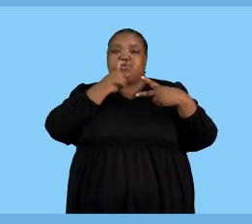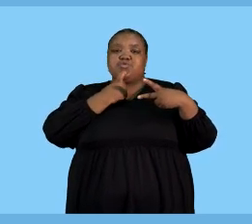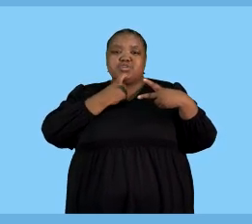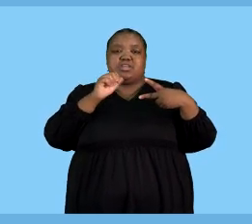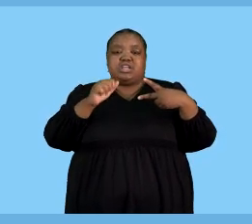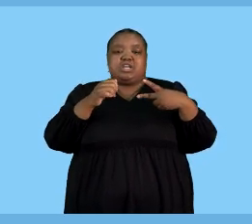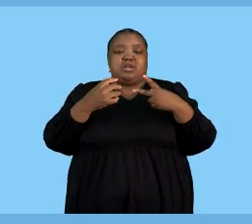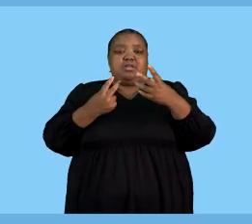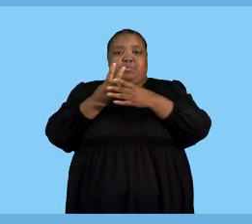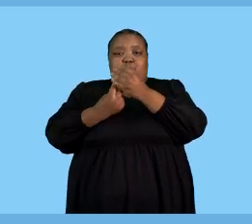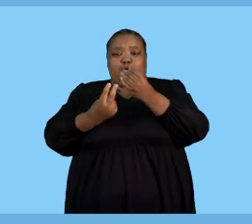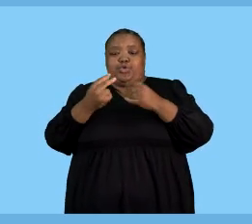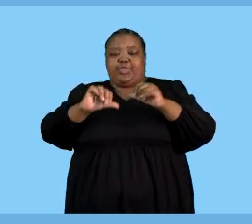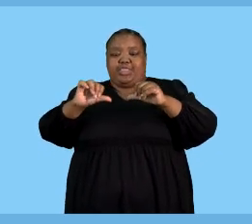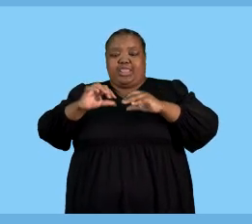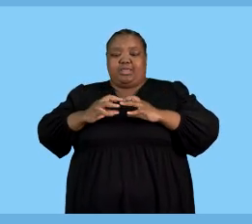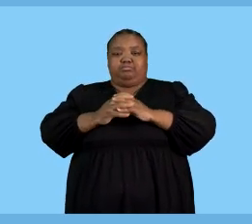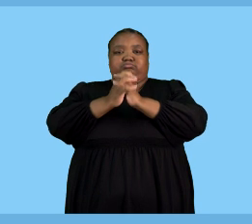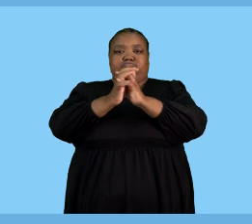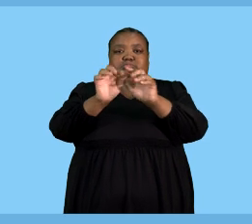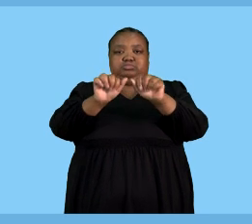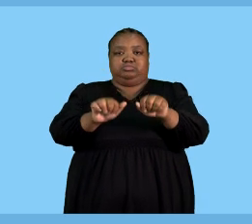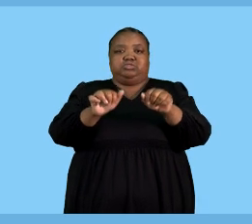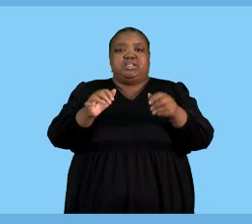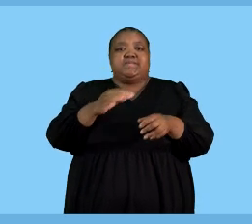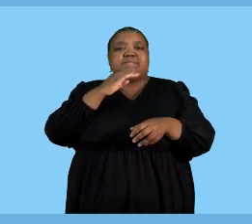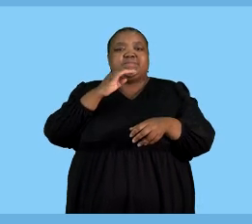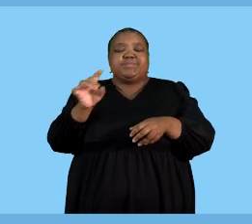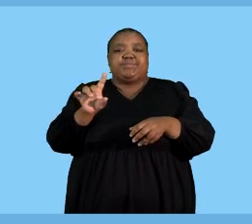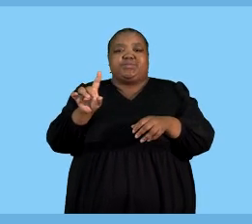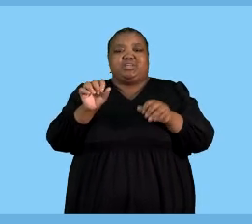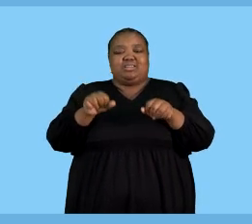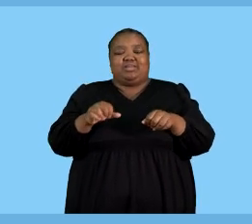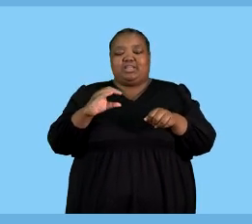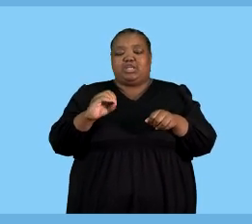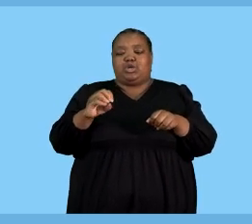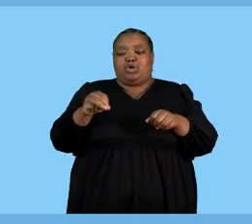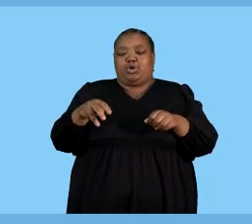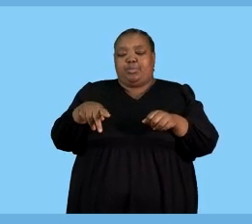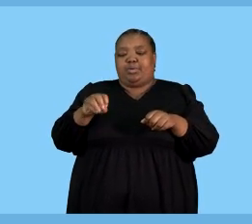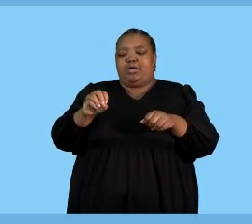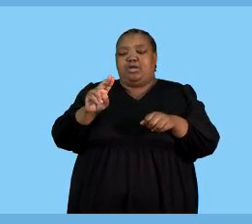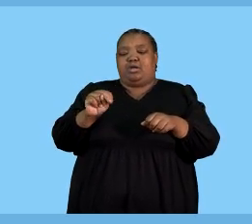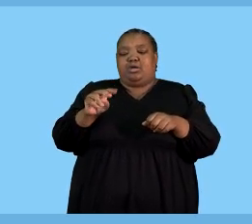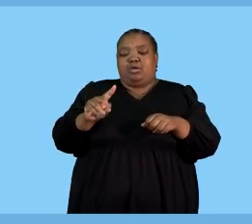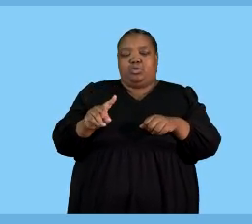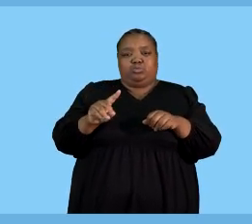red, and they are both chemically bonded. And if they are chemically bonded, that becomes a compound.